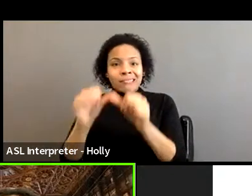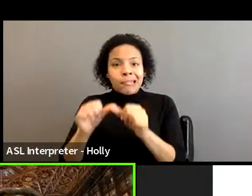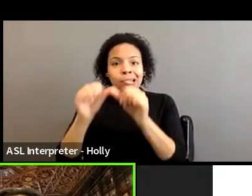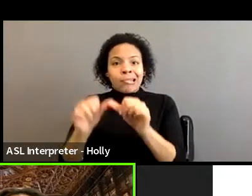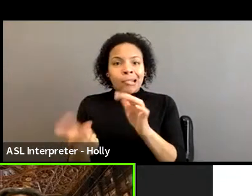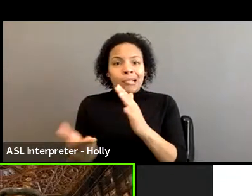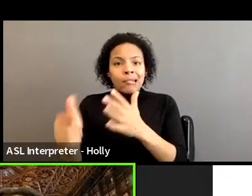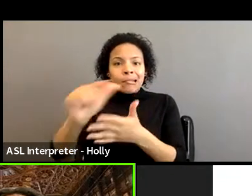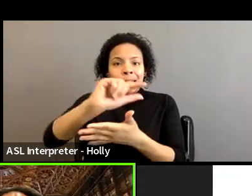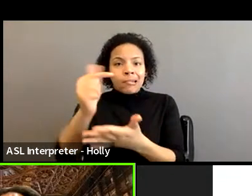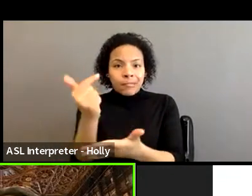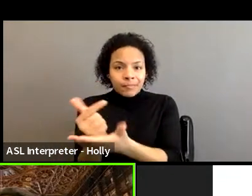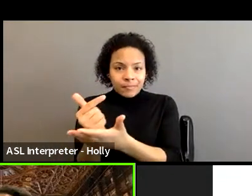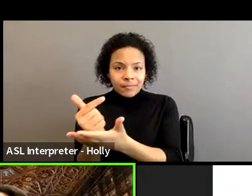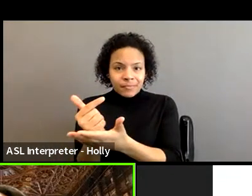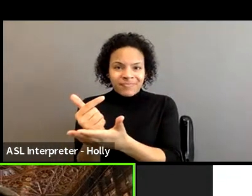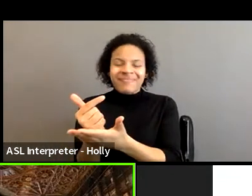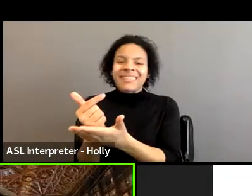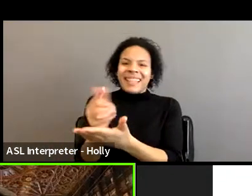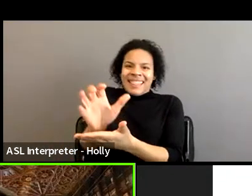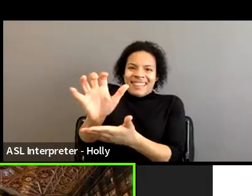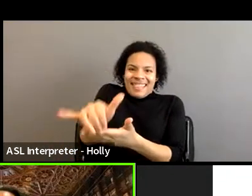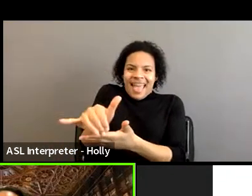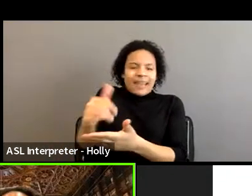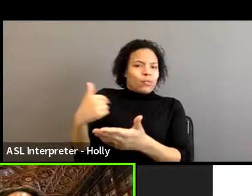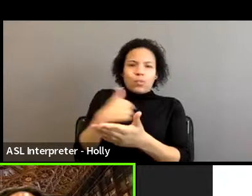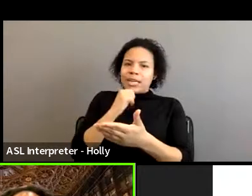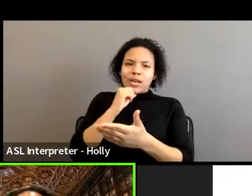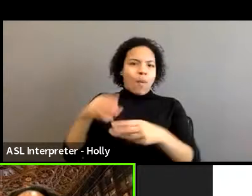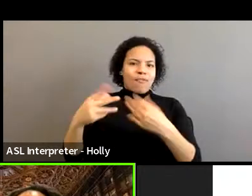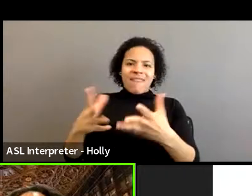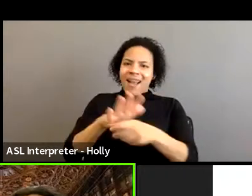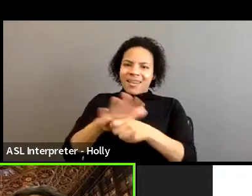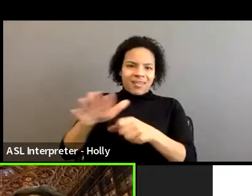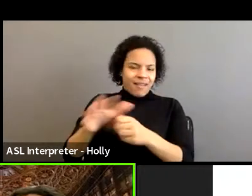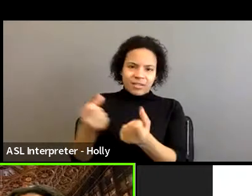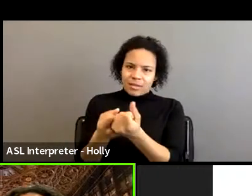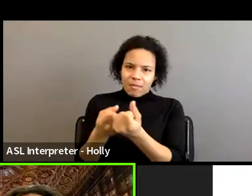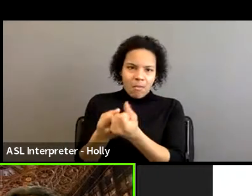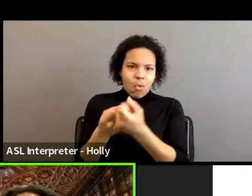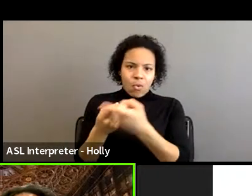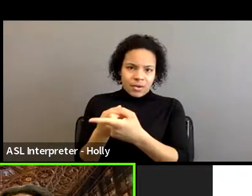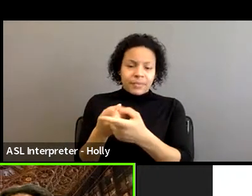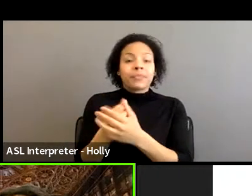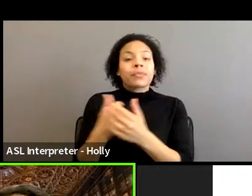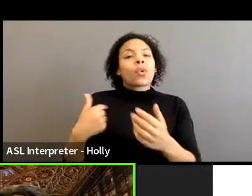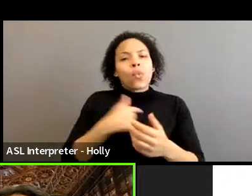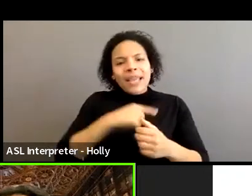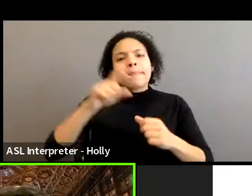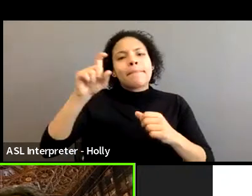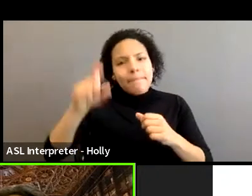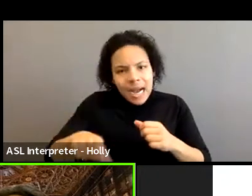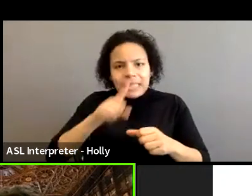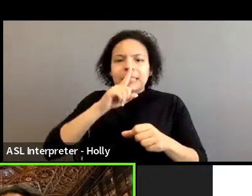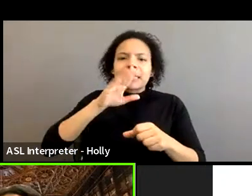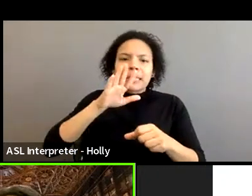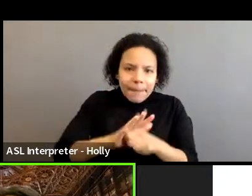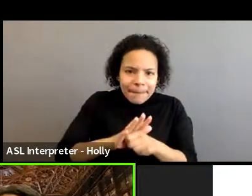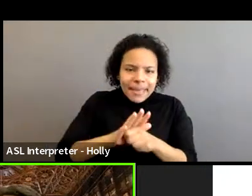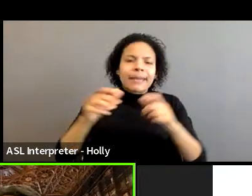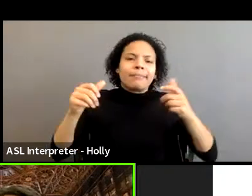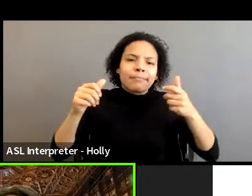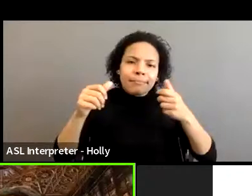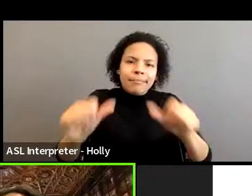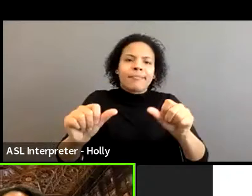committed to getting seats in classrooms, we have to be committed as post-secondary institutions in